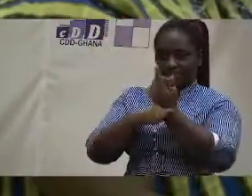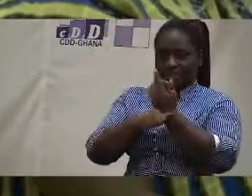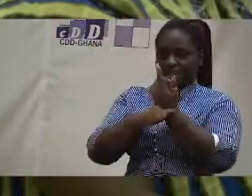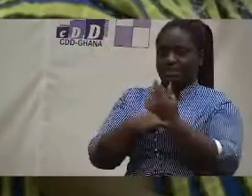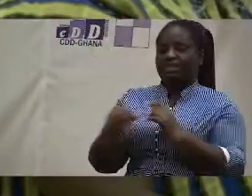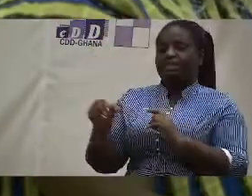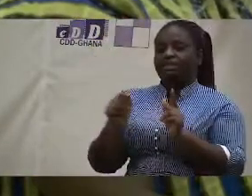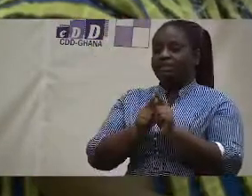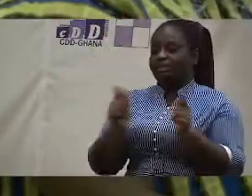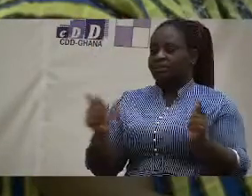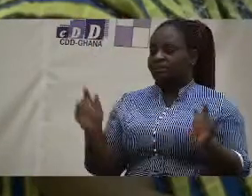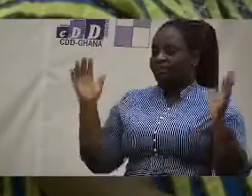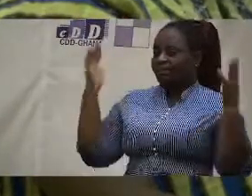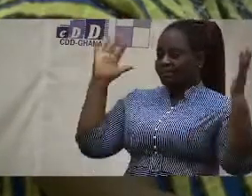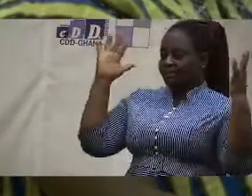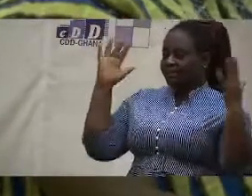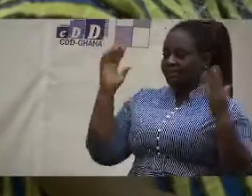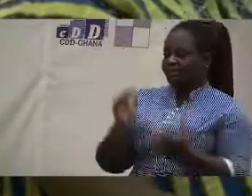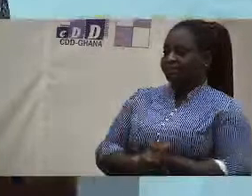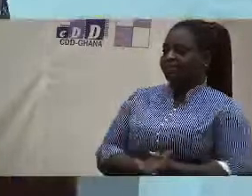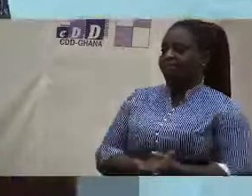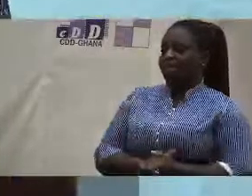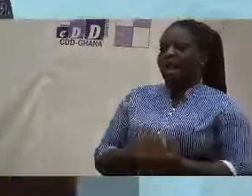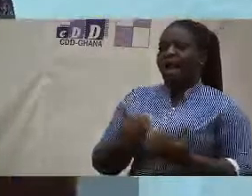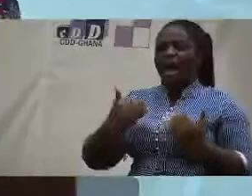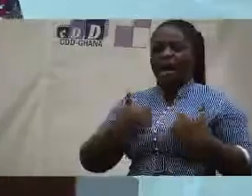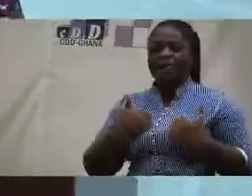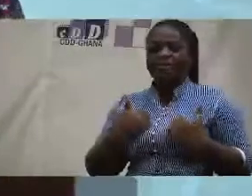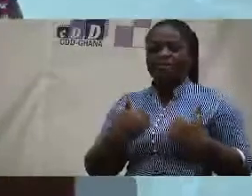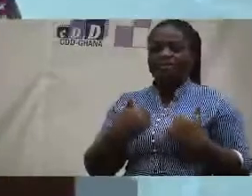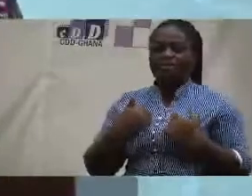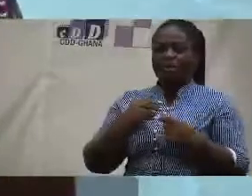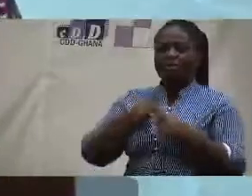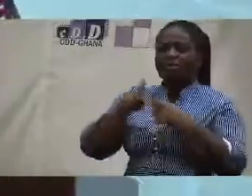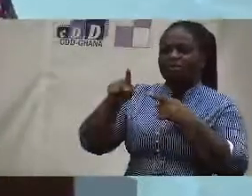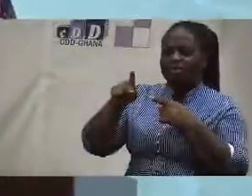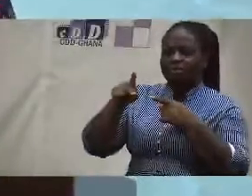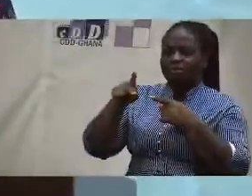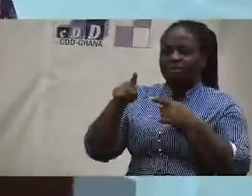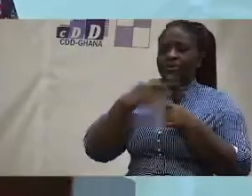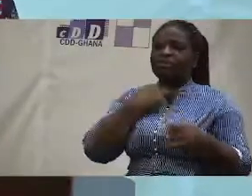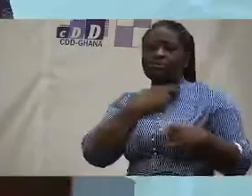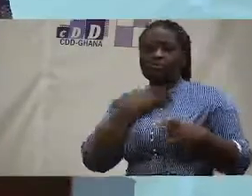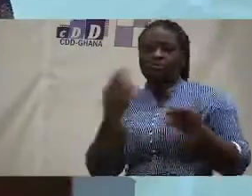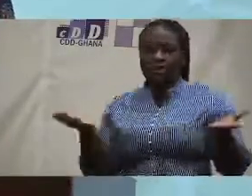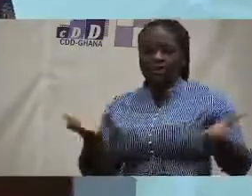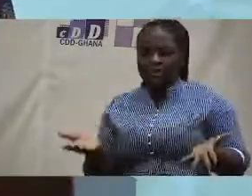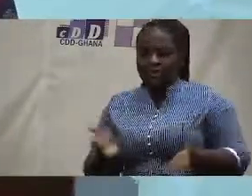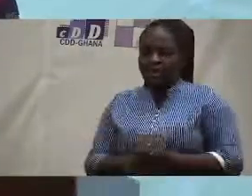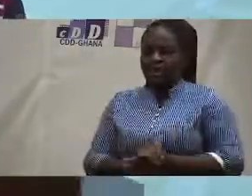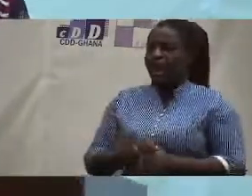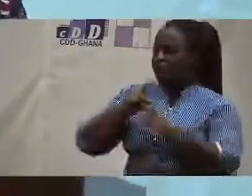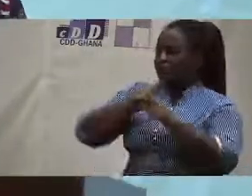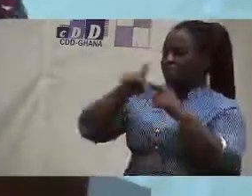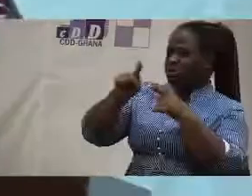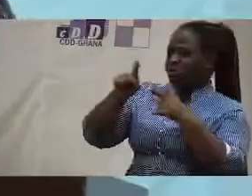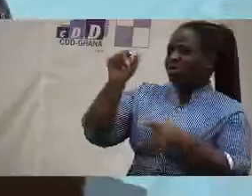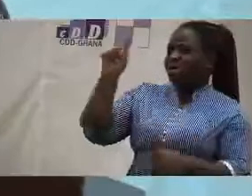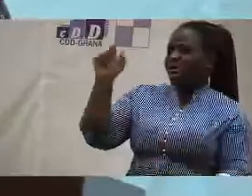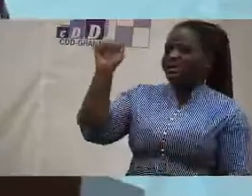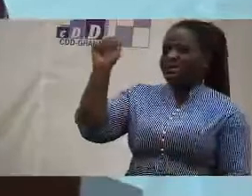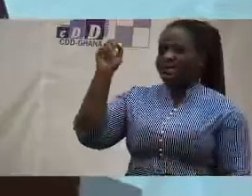our midst. Please, let's hear it for him. We have Prophet Gordon Kise in our midst as well. We have Professor Tichua